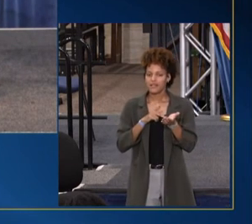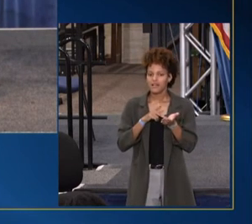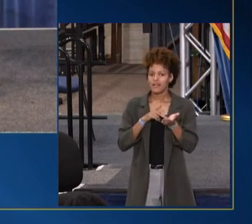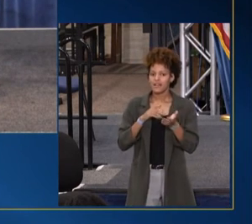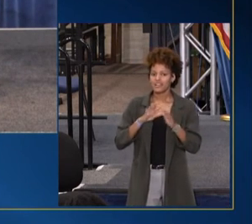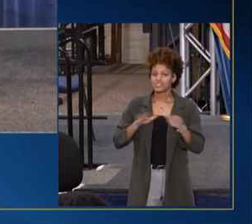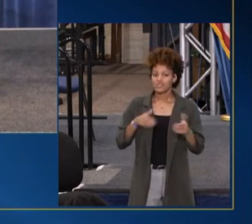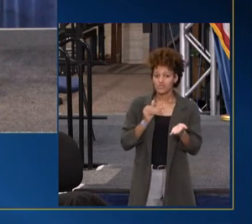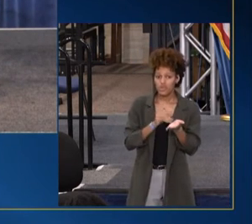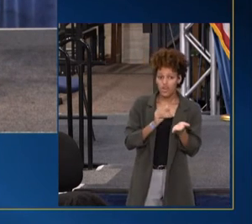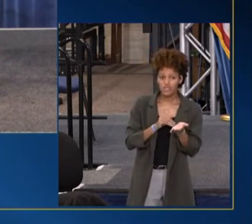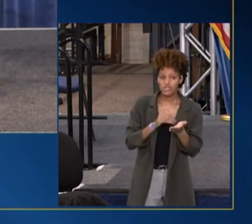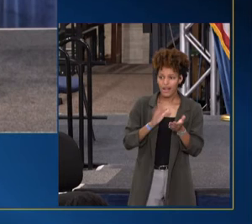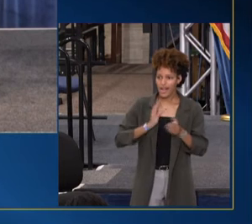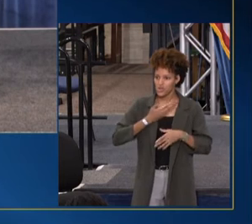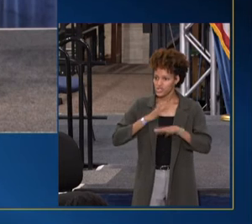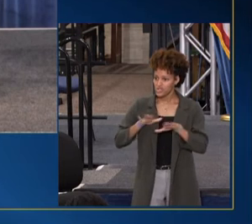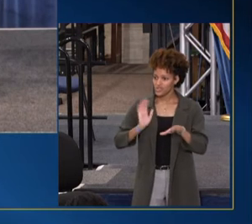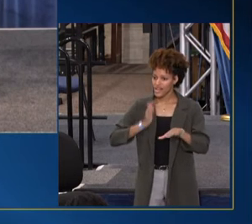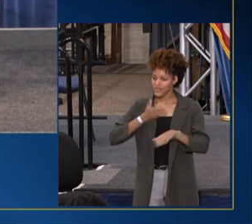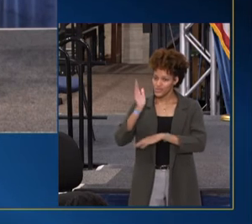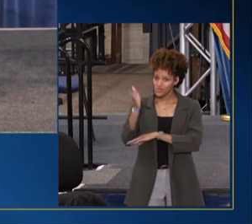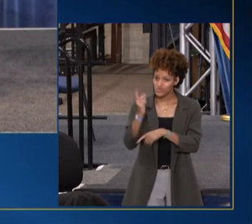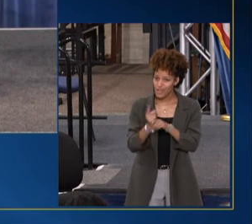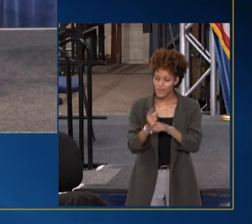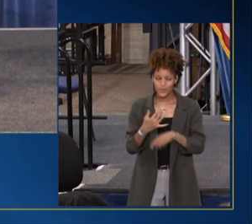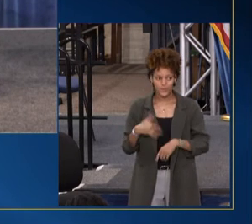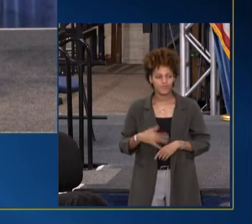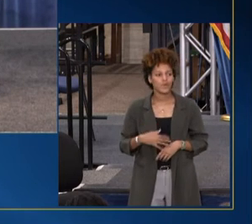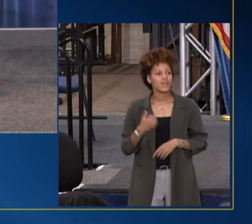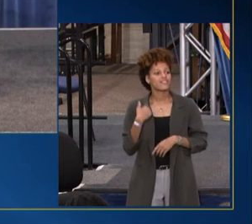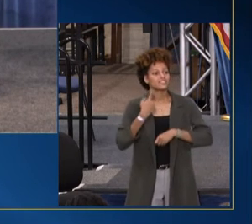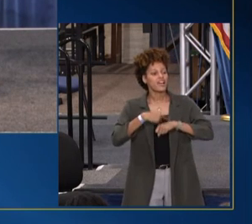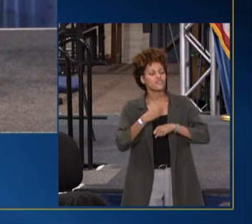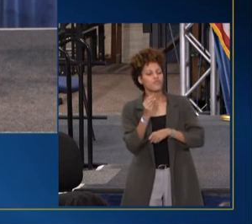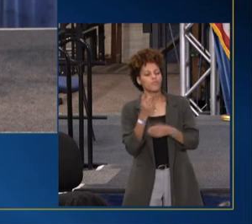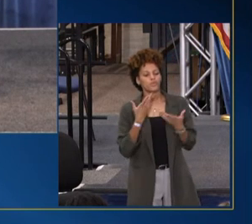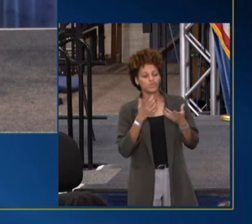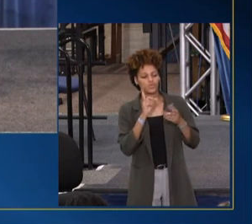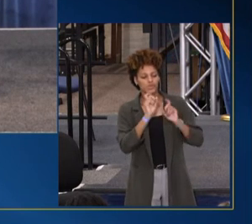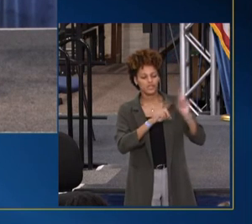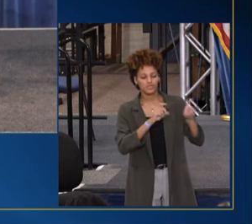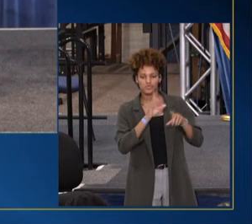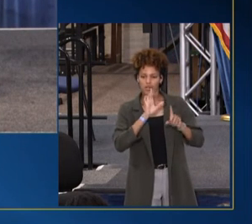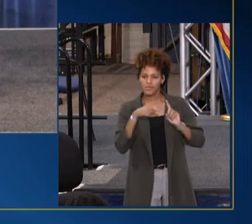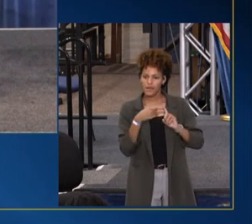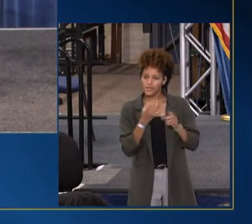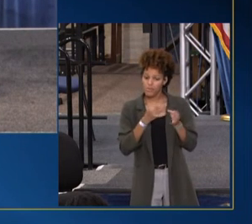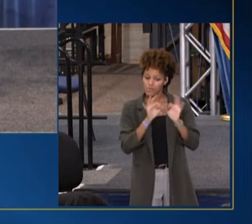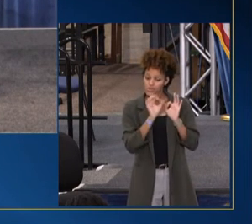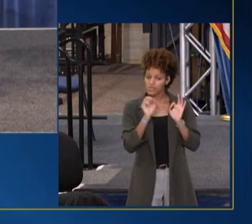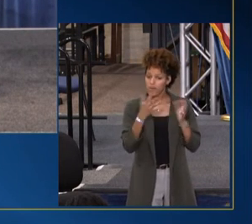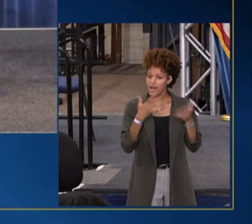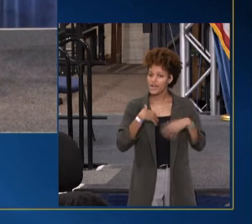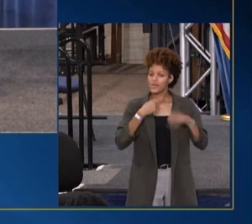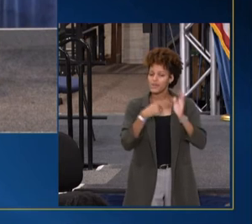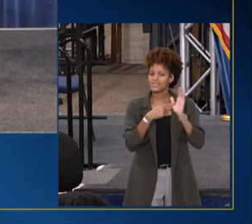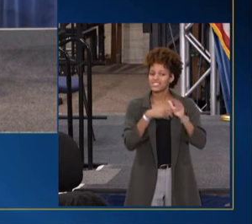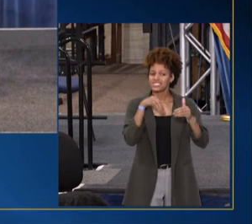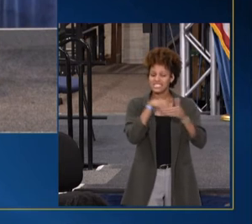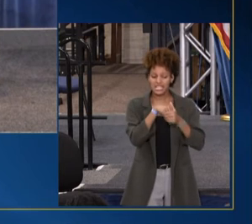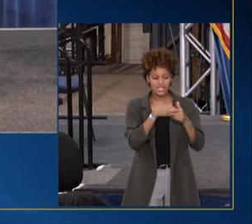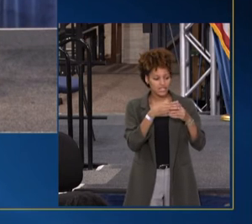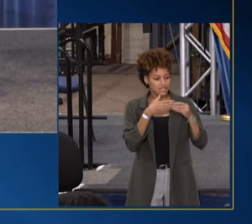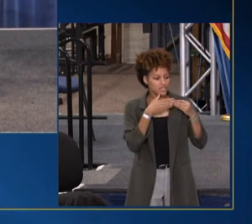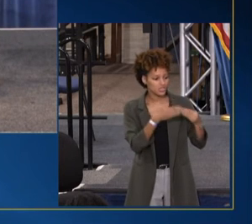children are our future. So we have time for one more question. We've been talking about the importance of representation in leadership.